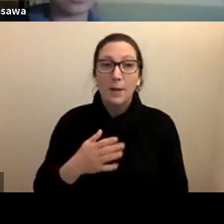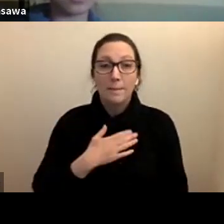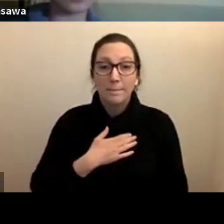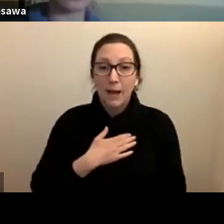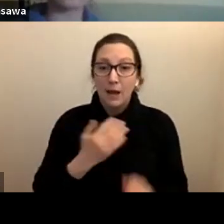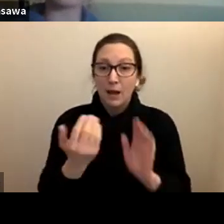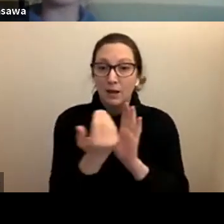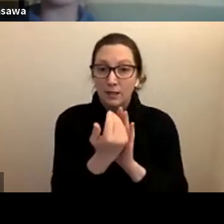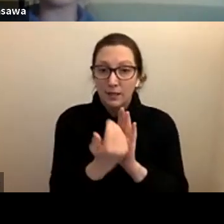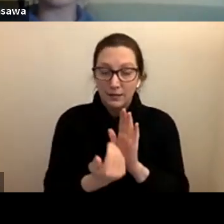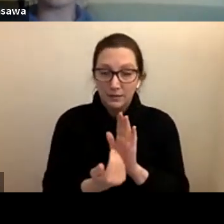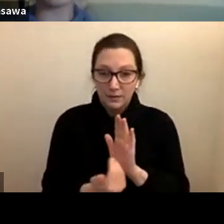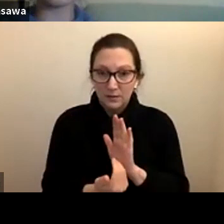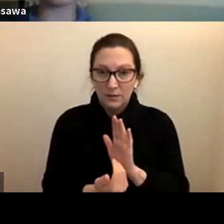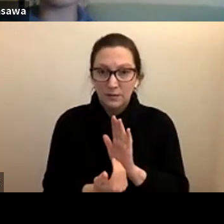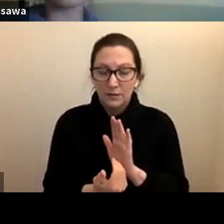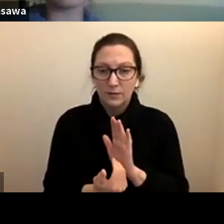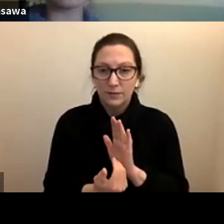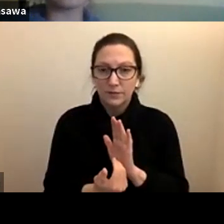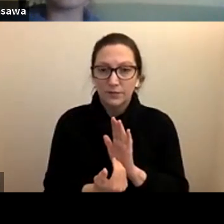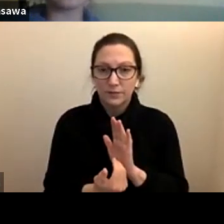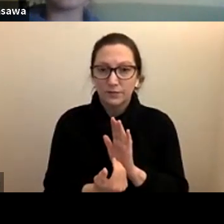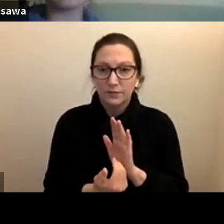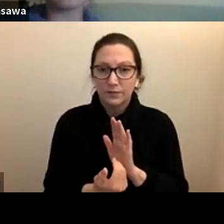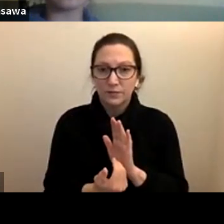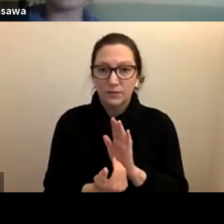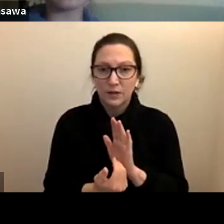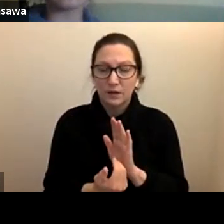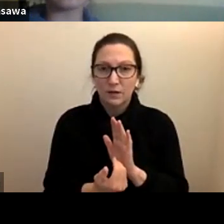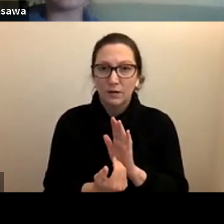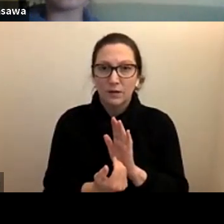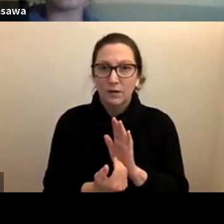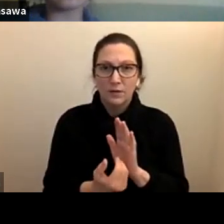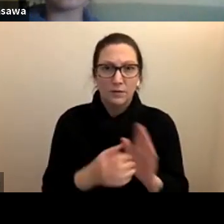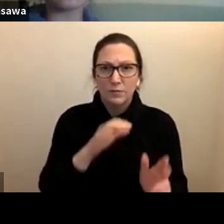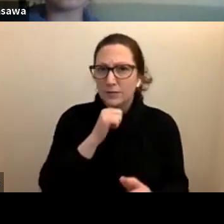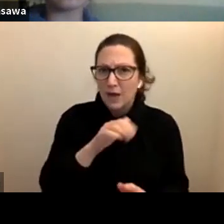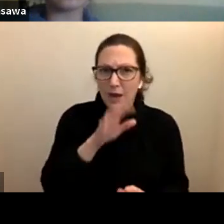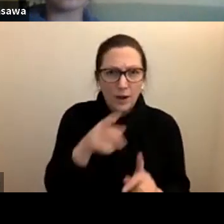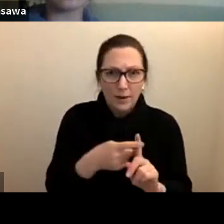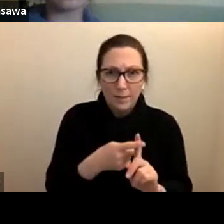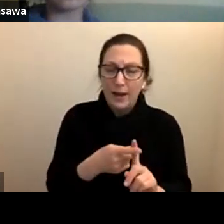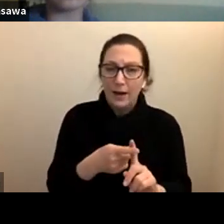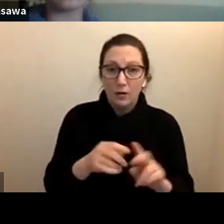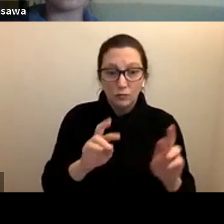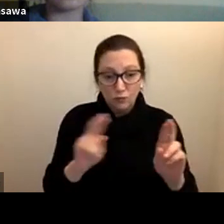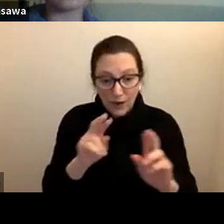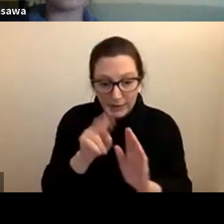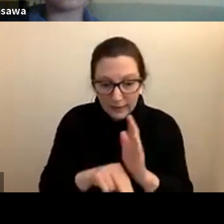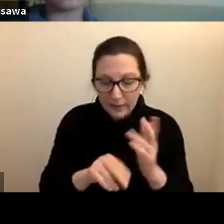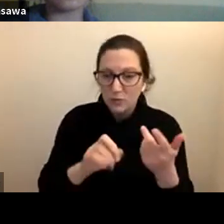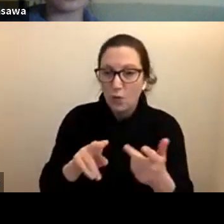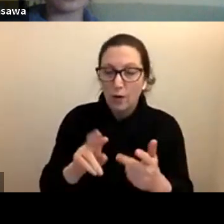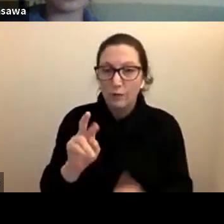the aspects of I wasn't touching readiness or rigor. I was just thinking about